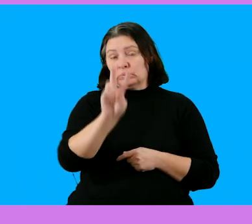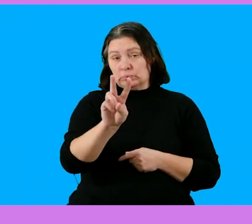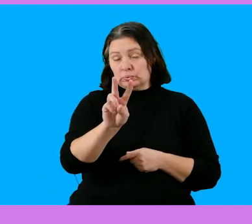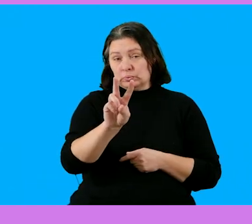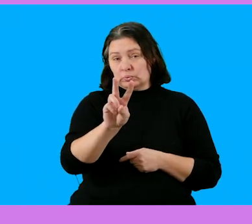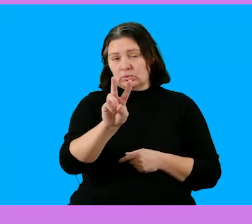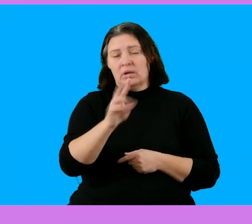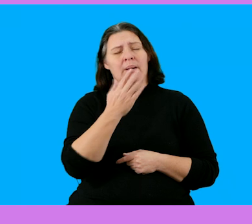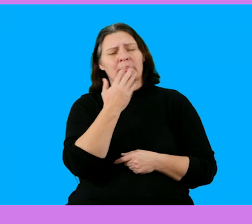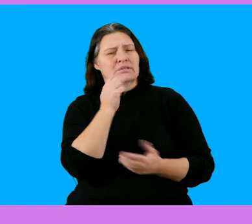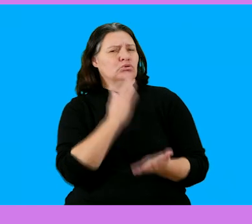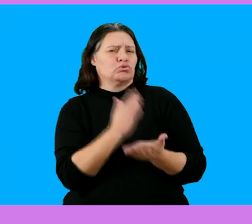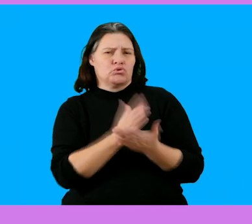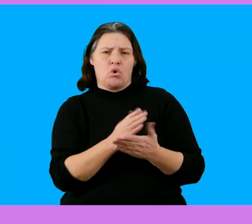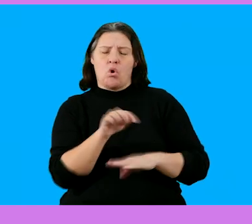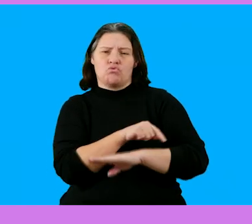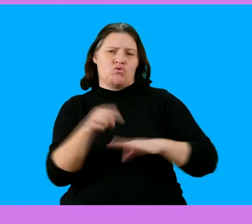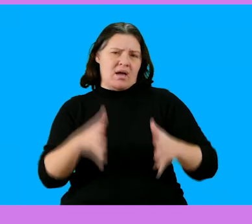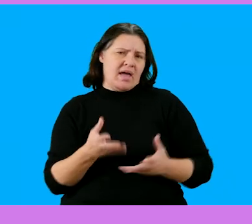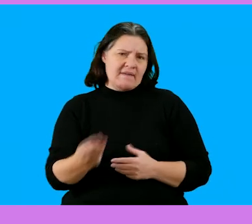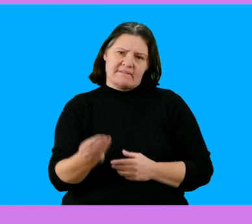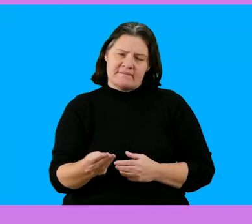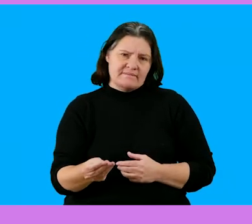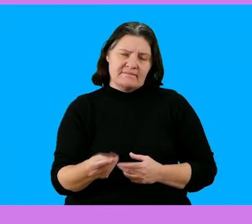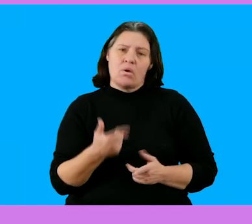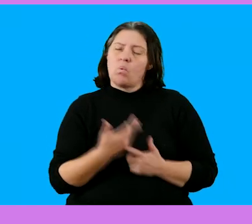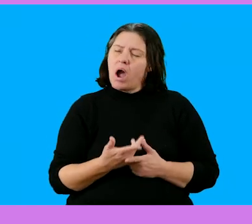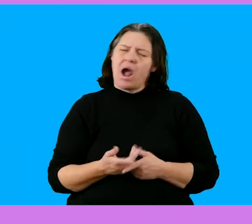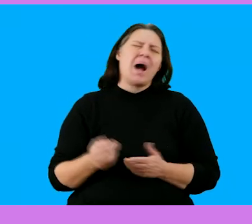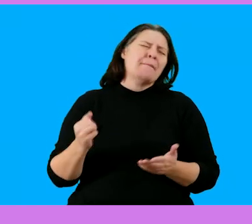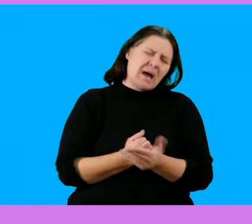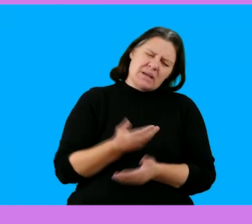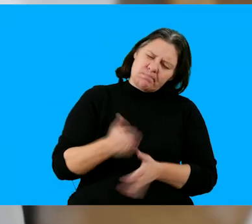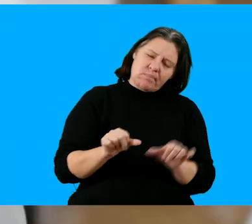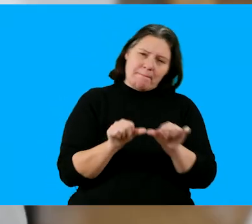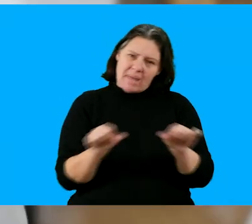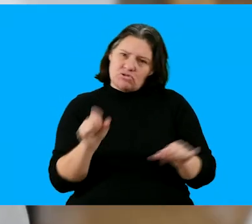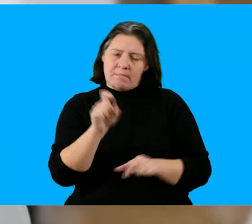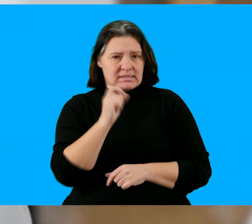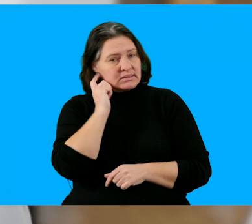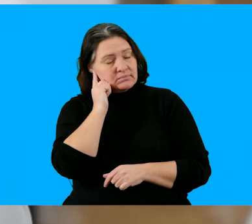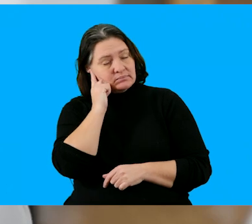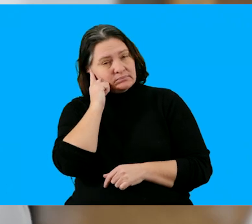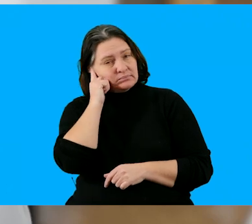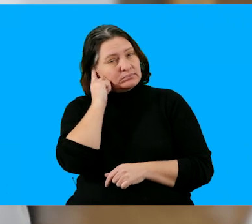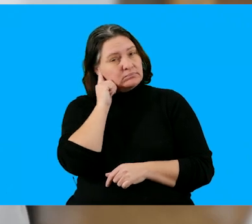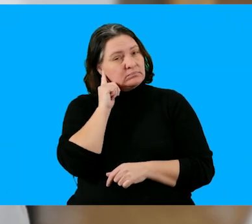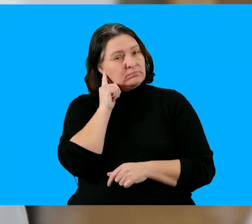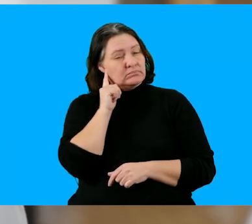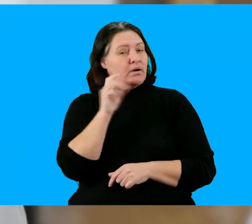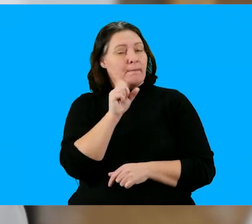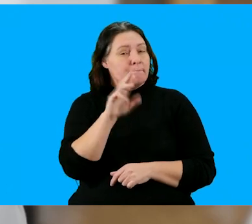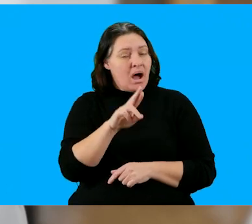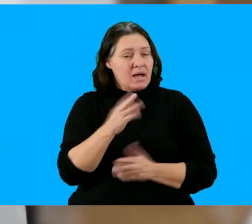2, please make sure you take a ruler with, because it's almost inevitable that you're going to need a ruler to measure. Whether